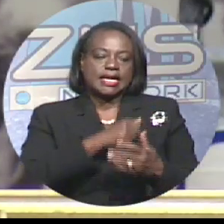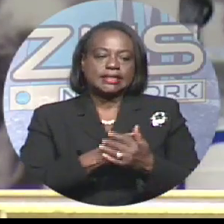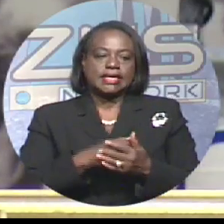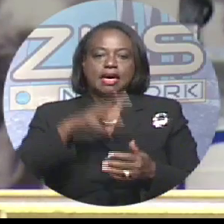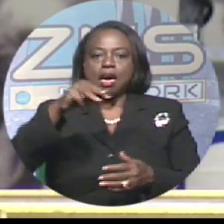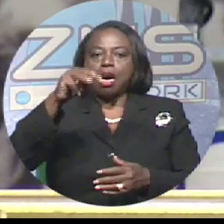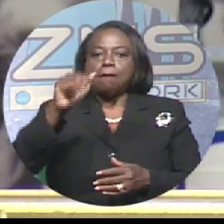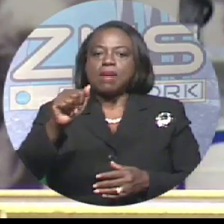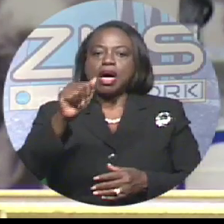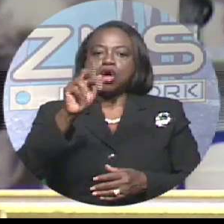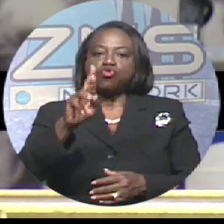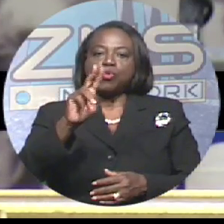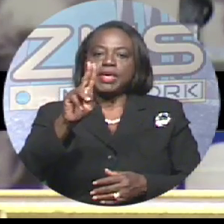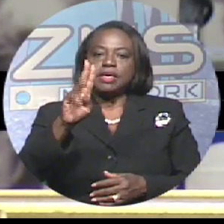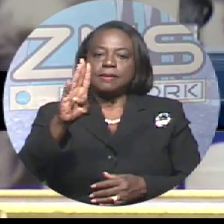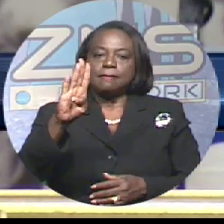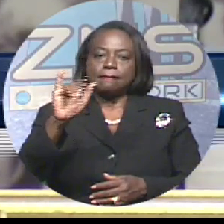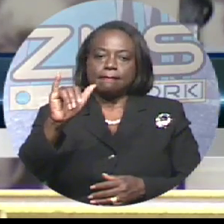Ruby,